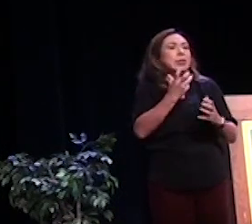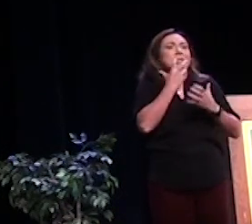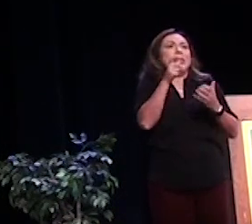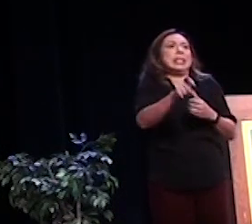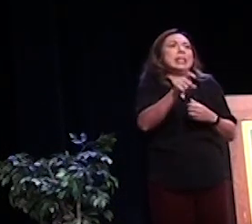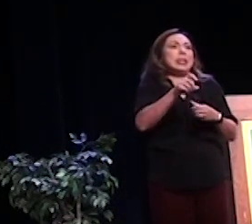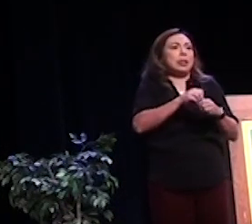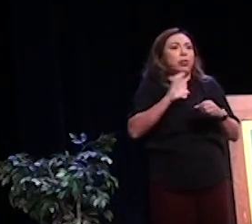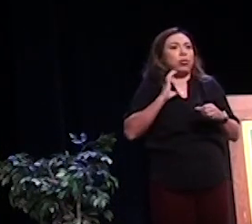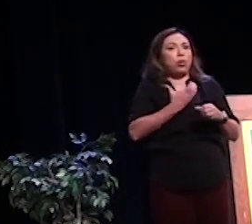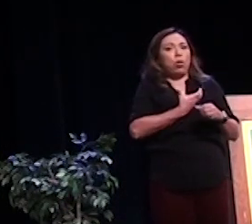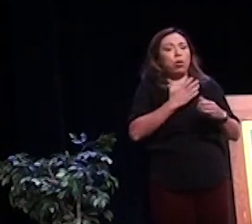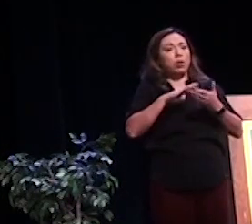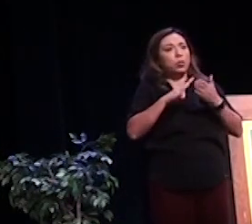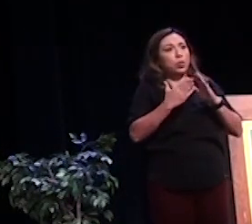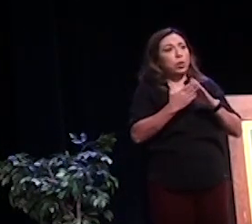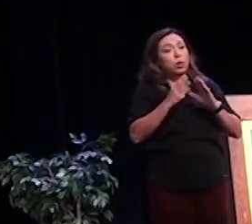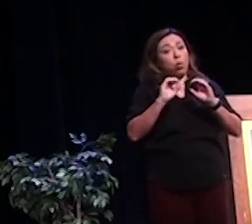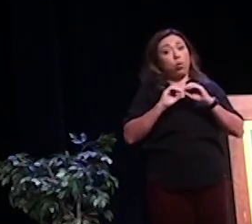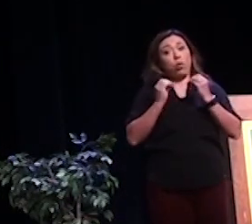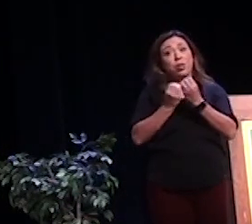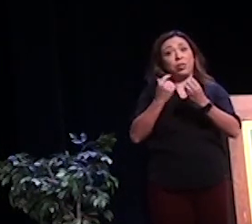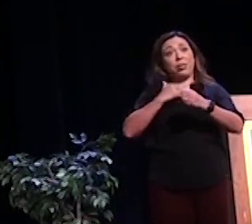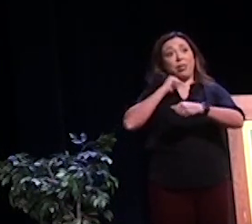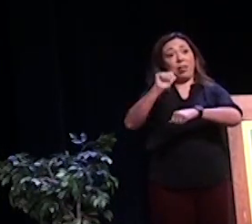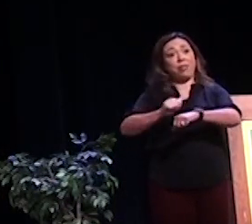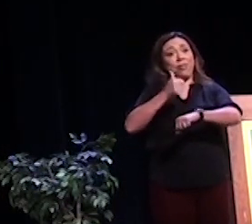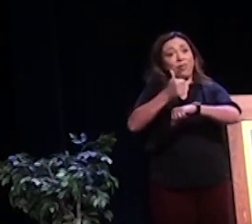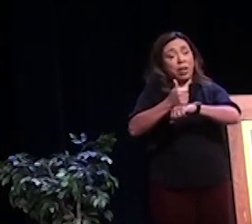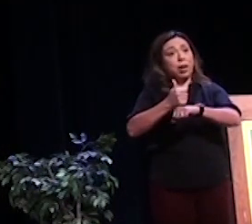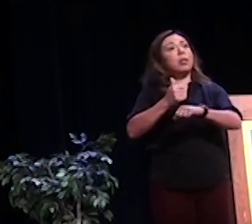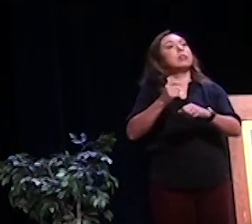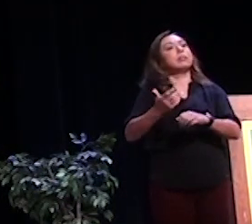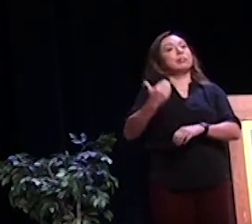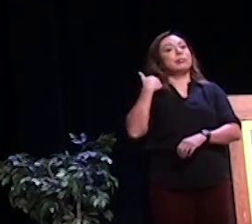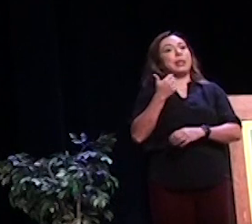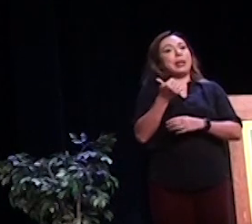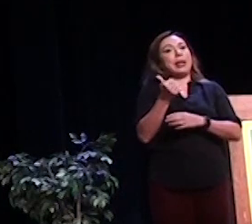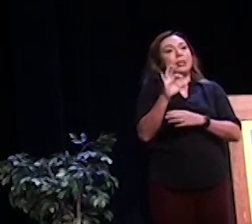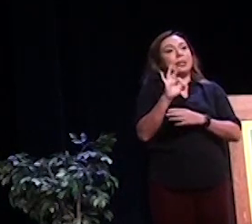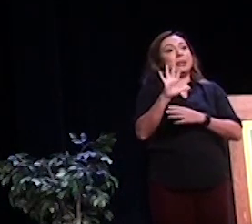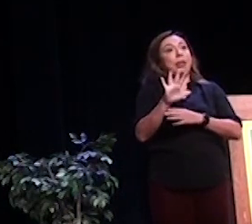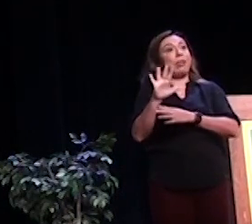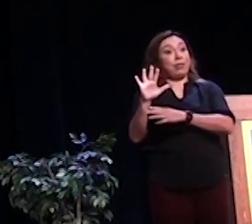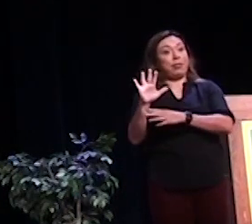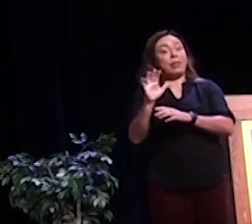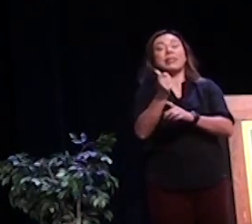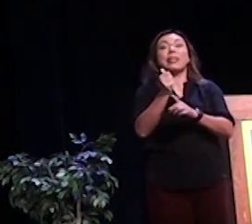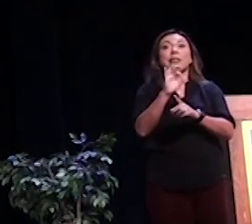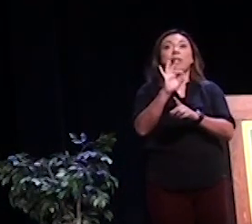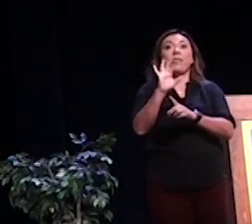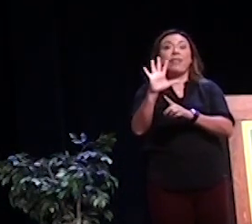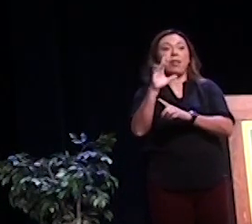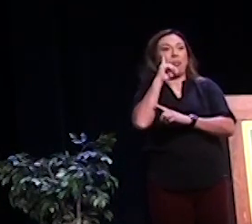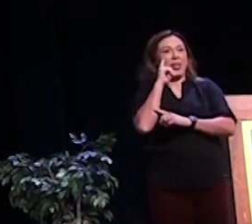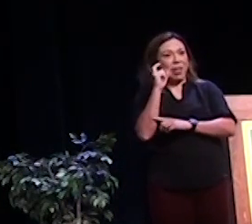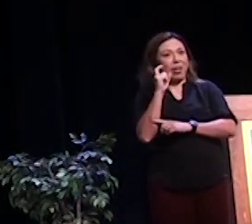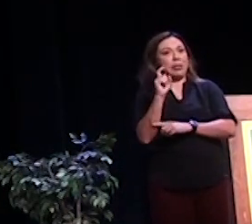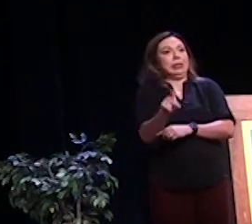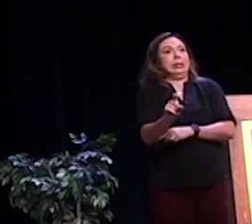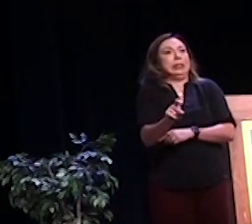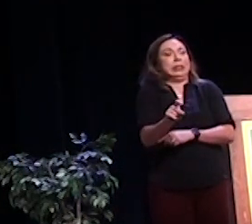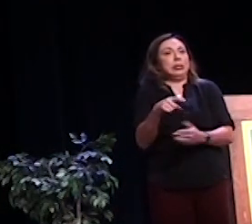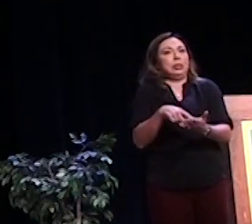The organization that I run was founded in 1995 as a response to that need in the community. And that need just